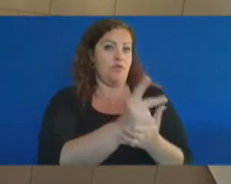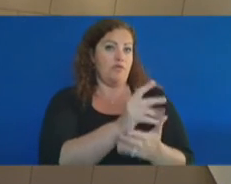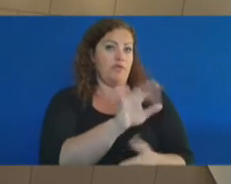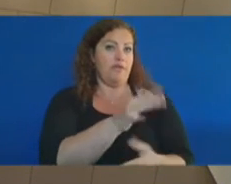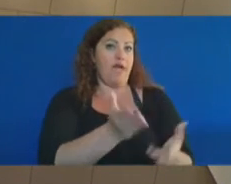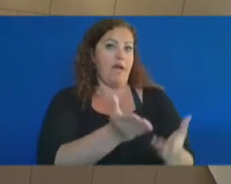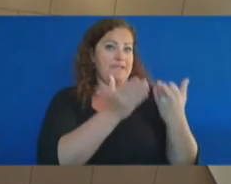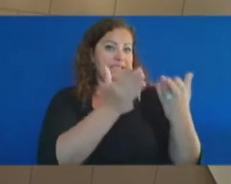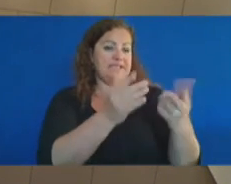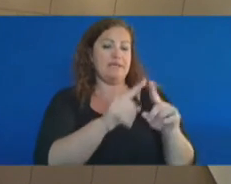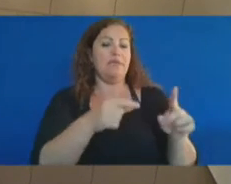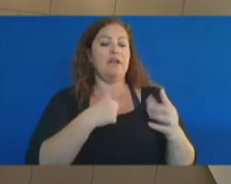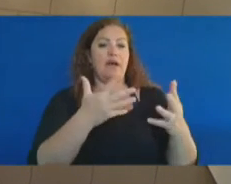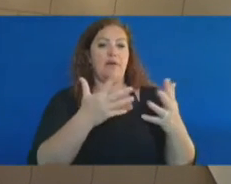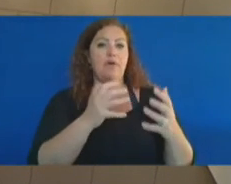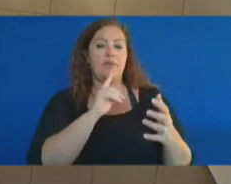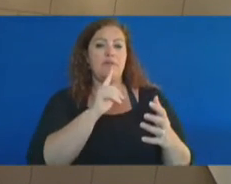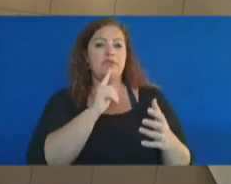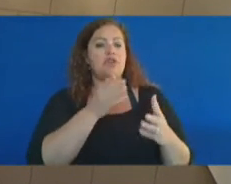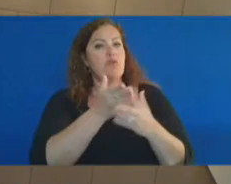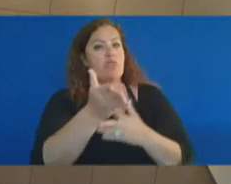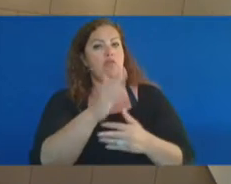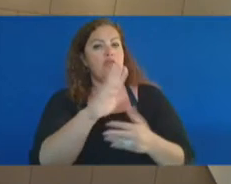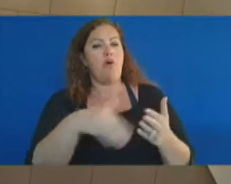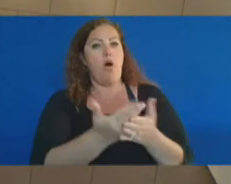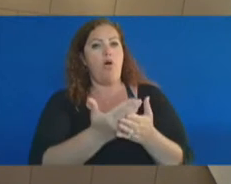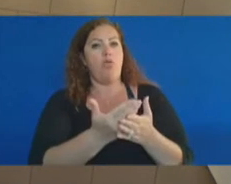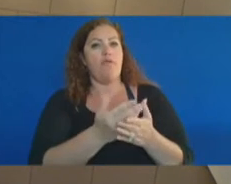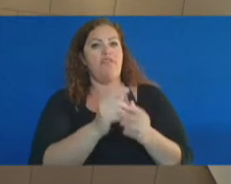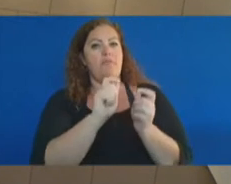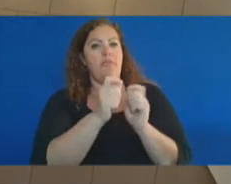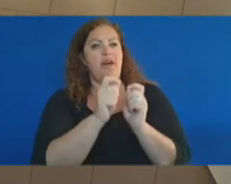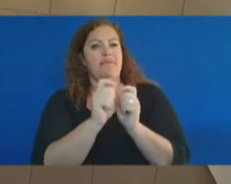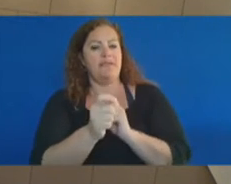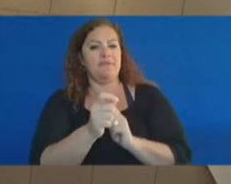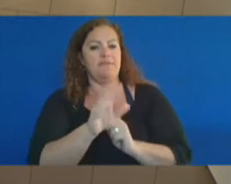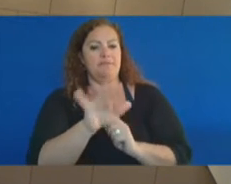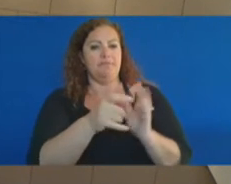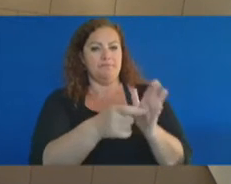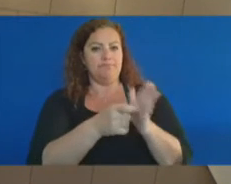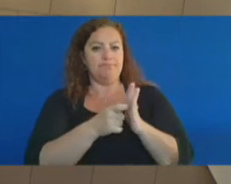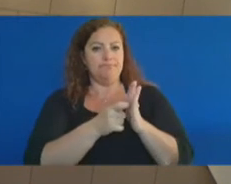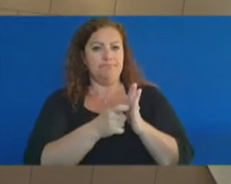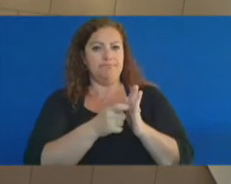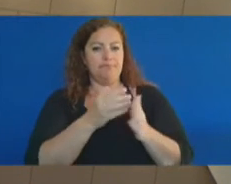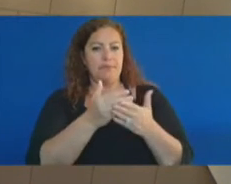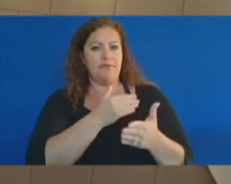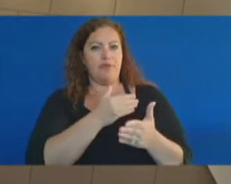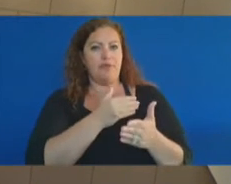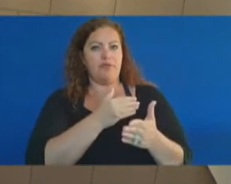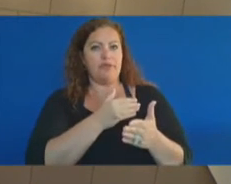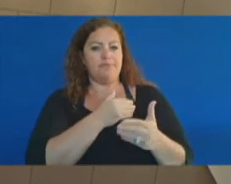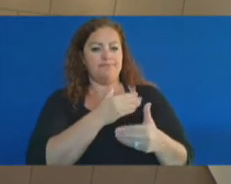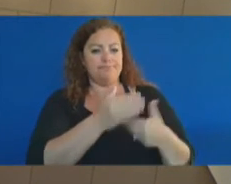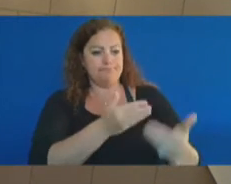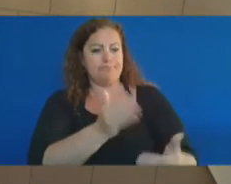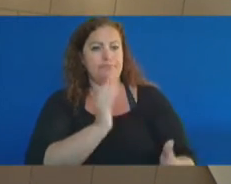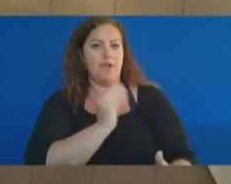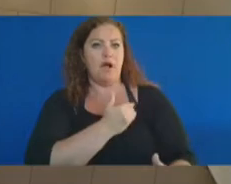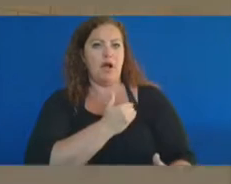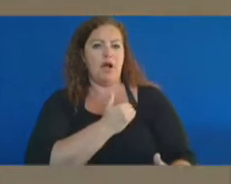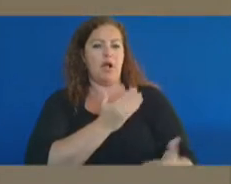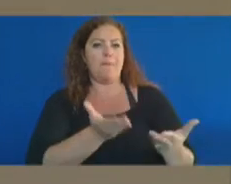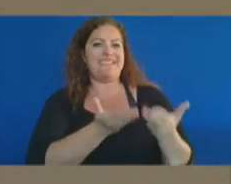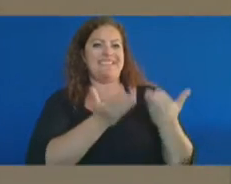to make sure we C carry through all of the modifications that are necessary before we dive into all of our petitions so